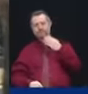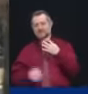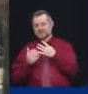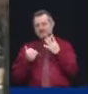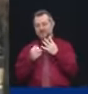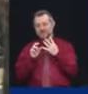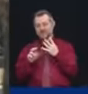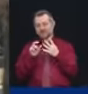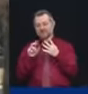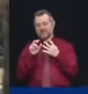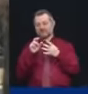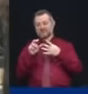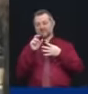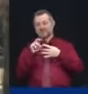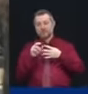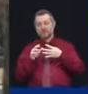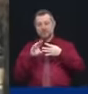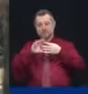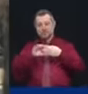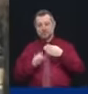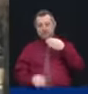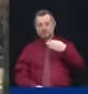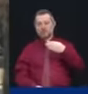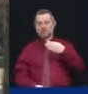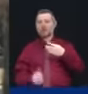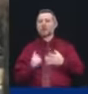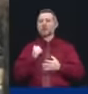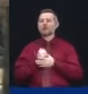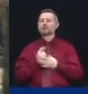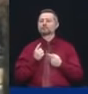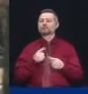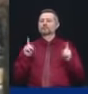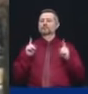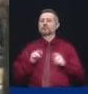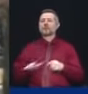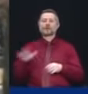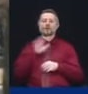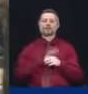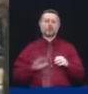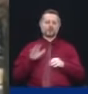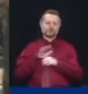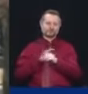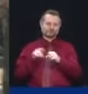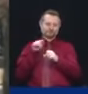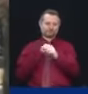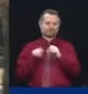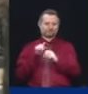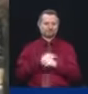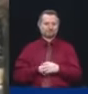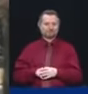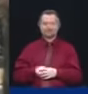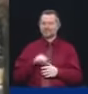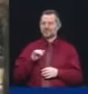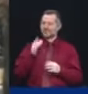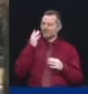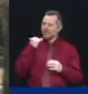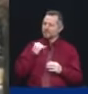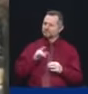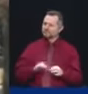investments, but they have a combined energy. And that's another reason why it's important to get this